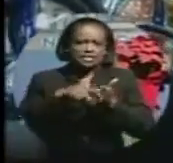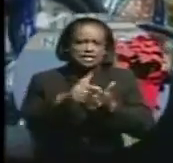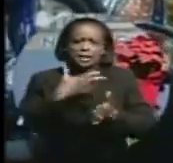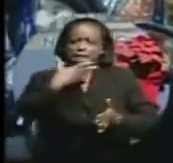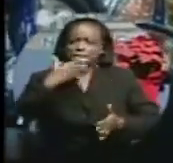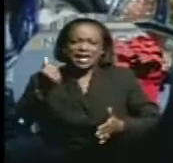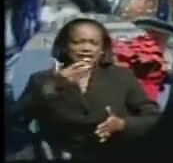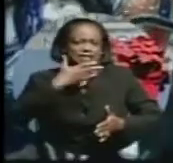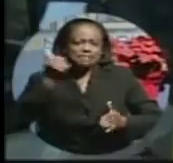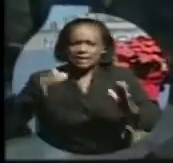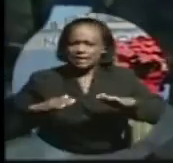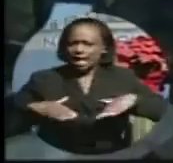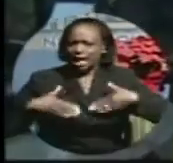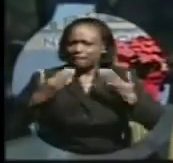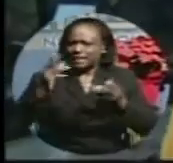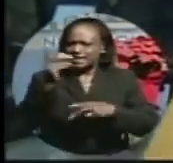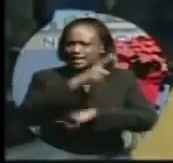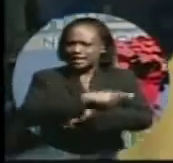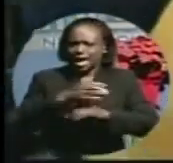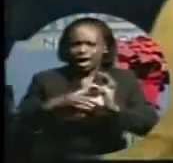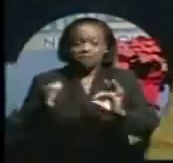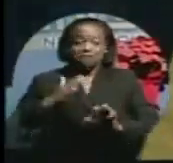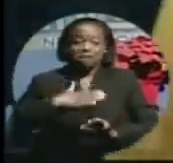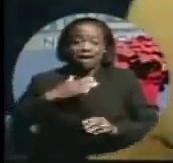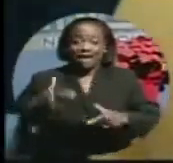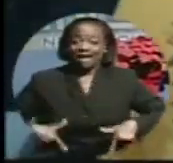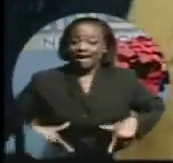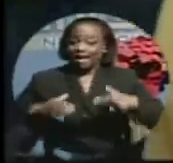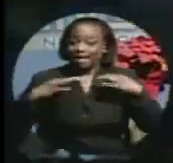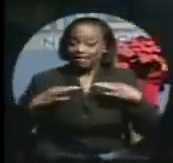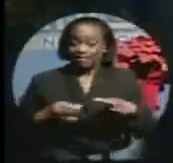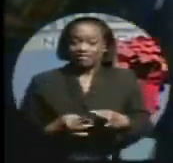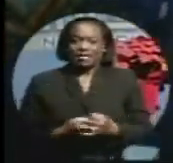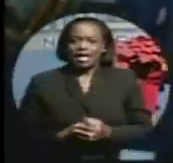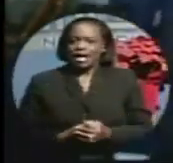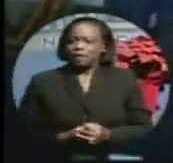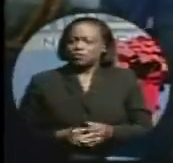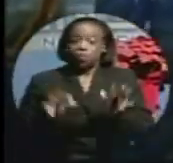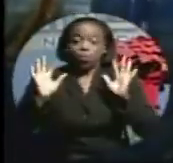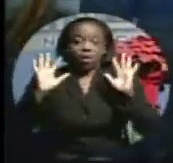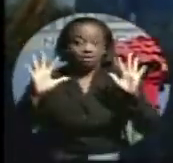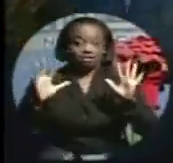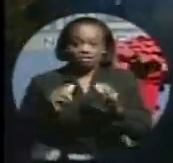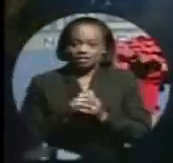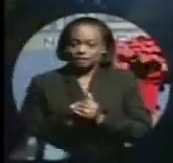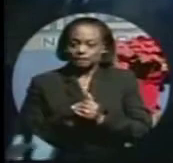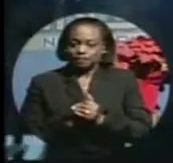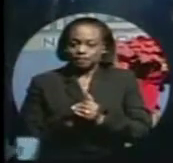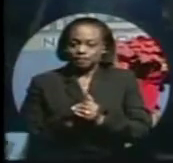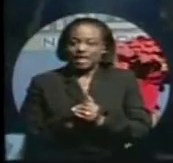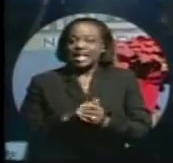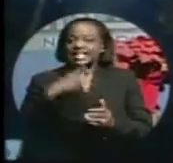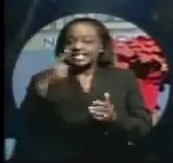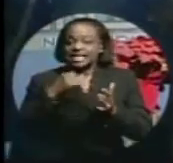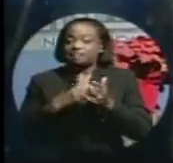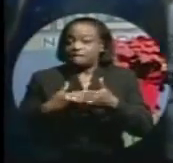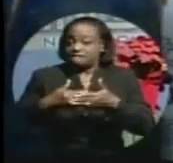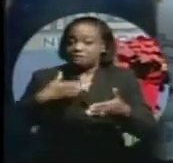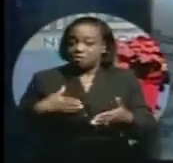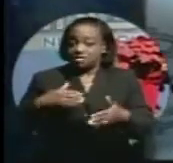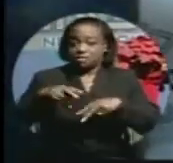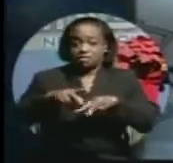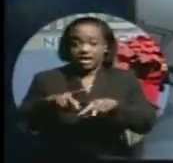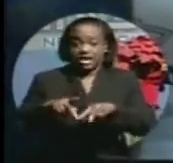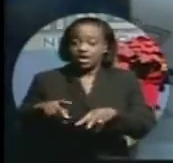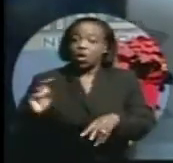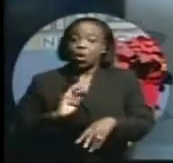best, happiest day of my life. It was awesome. I tell him I said before the parade, I said we got to win